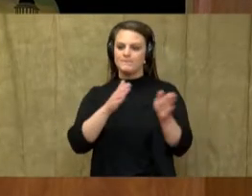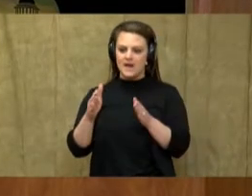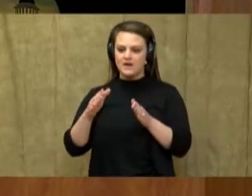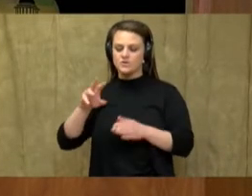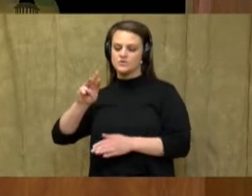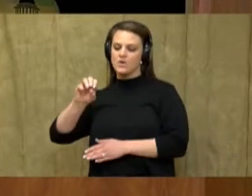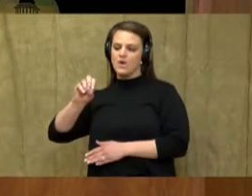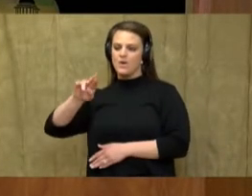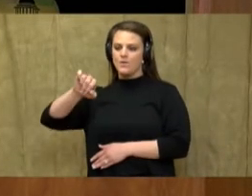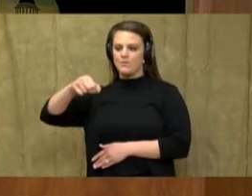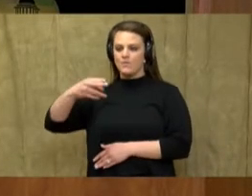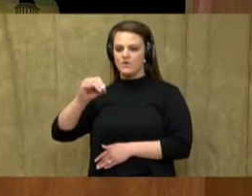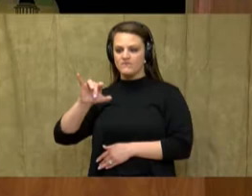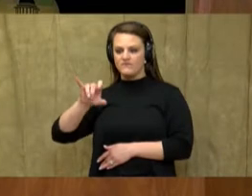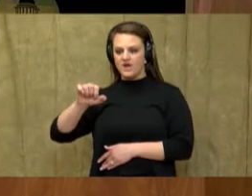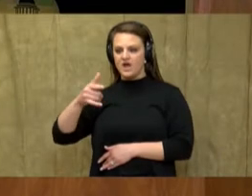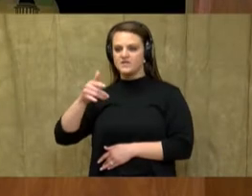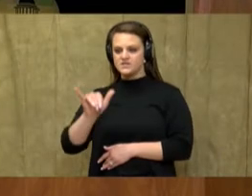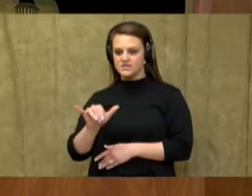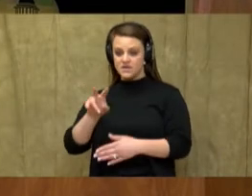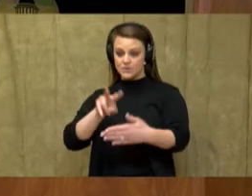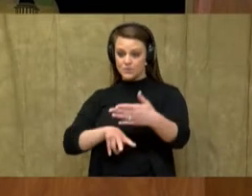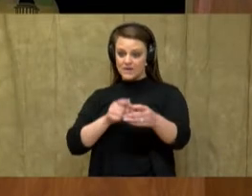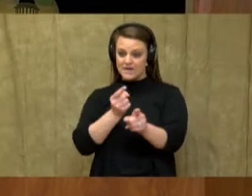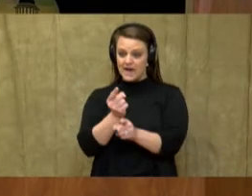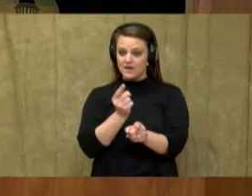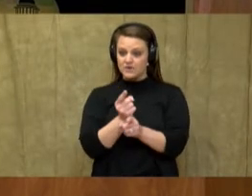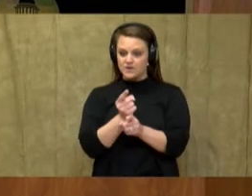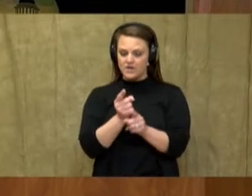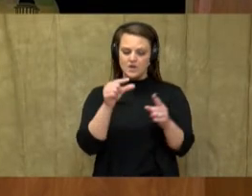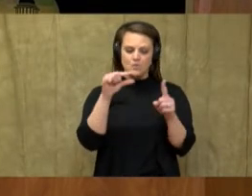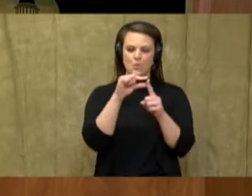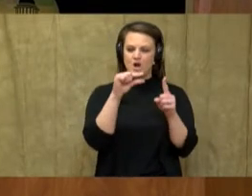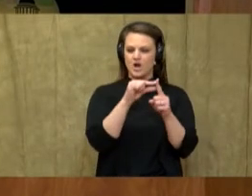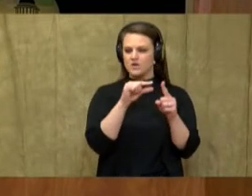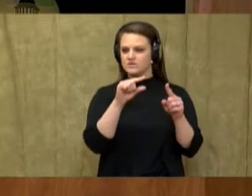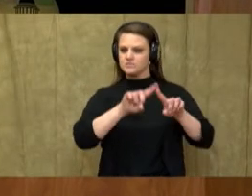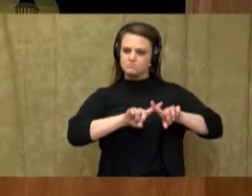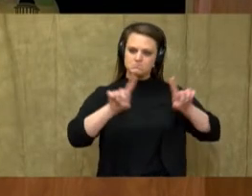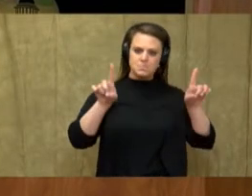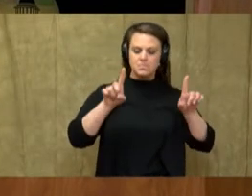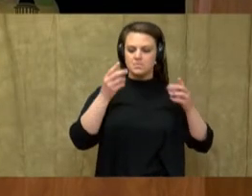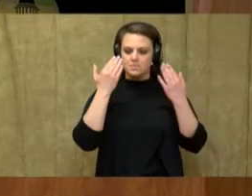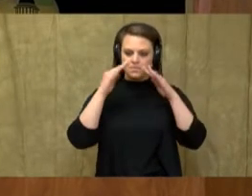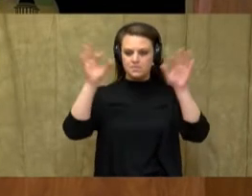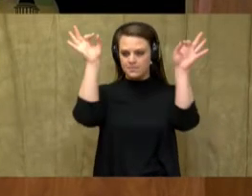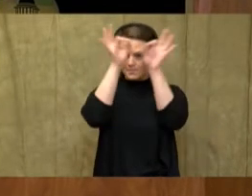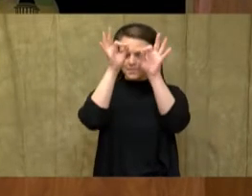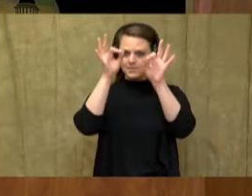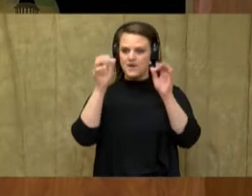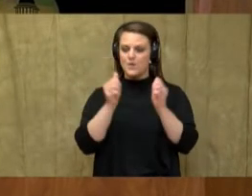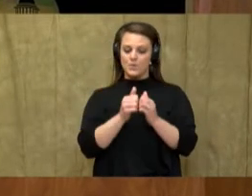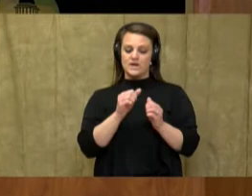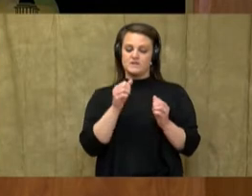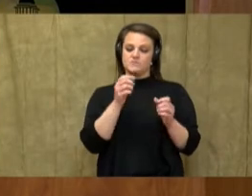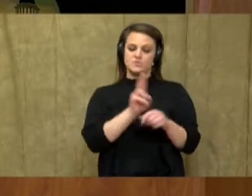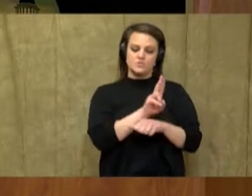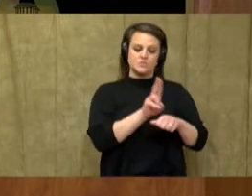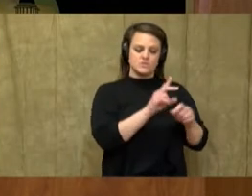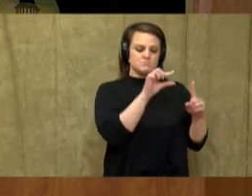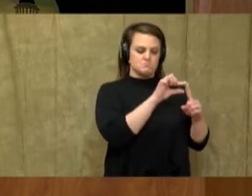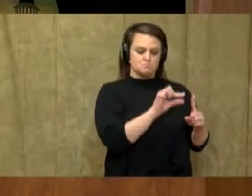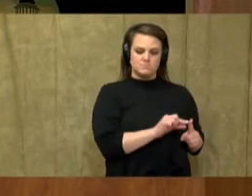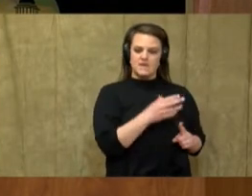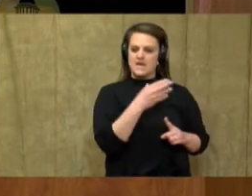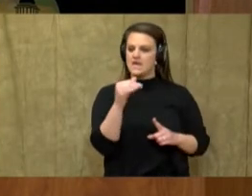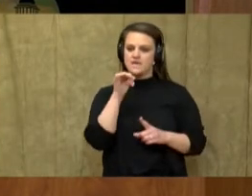morphology to read accurately unfamiliar multisyllabic words in context and out of context. We're going to use